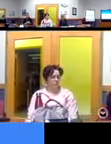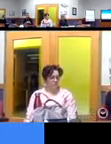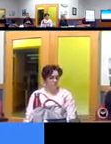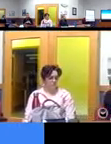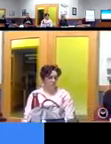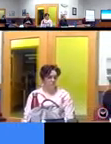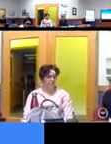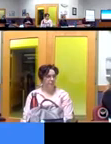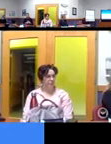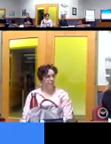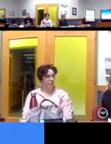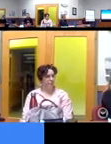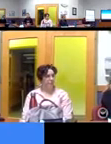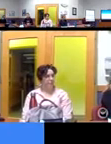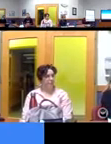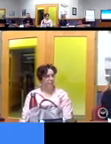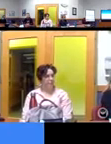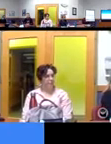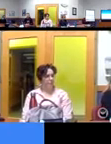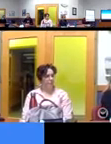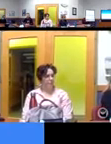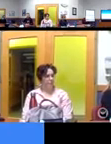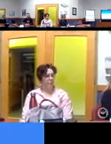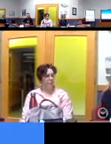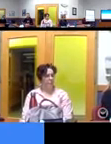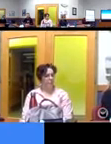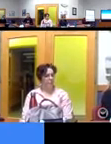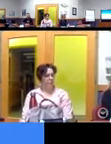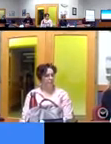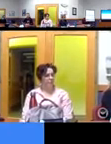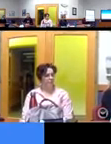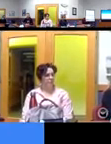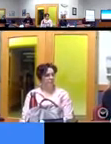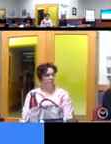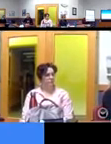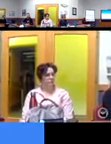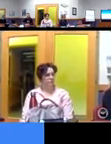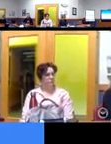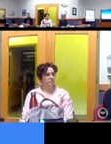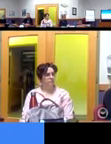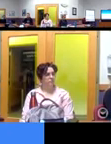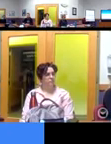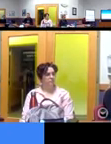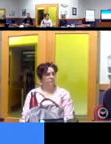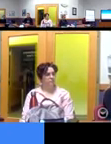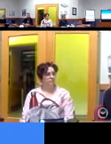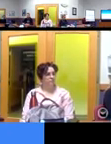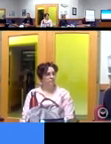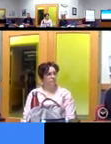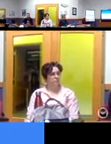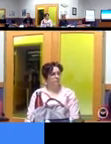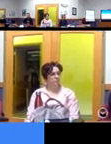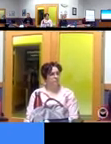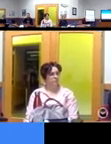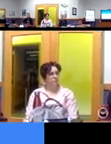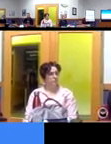ability to consent. And we suggest that 24 hours before the appointment, making sure that they've figured out their